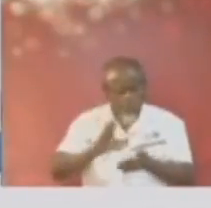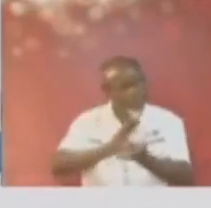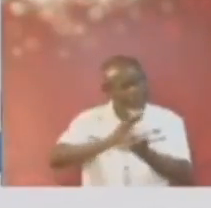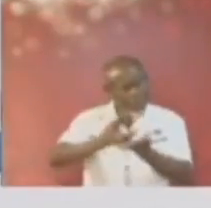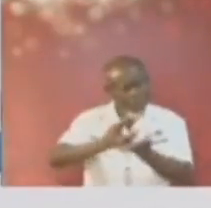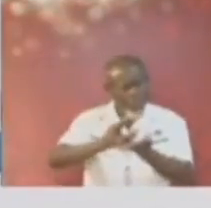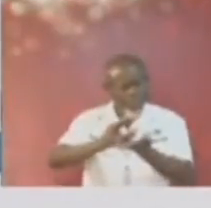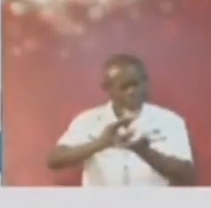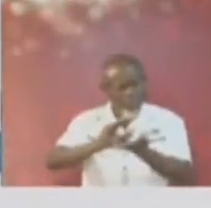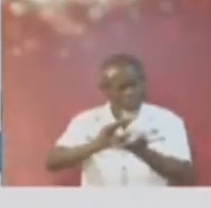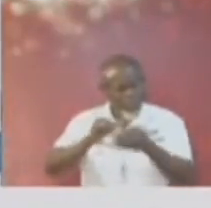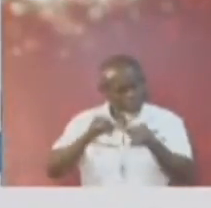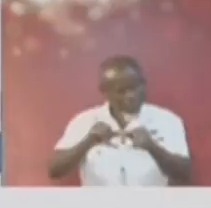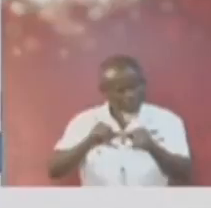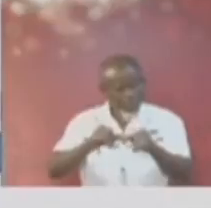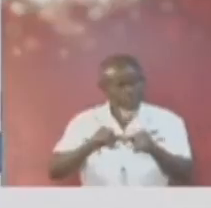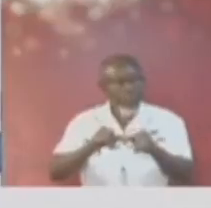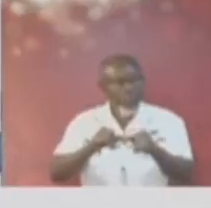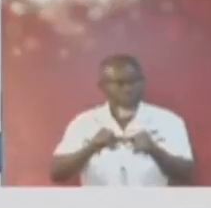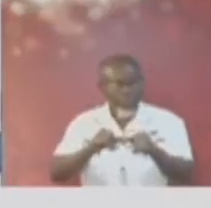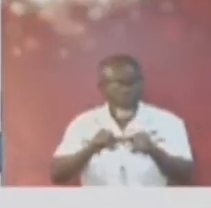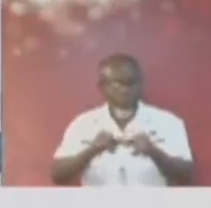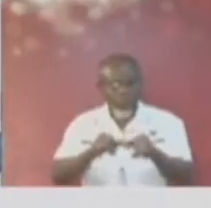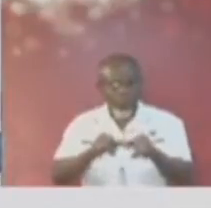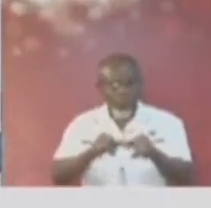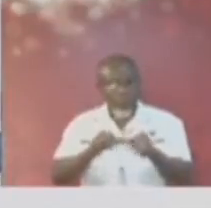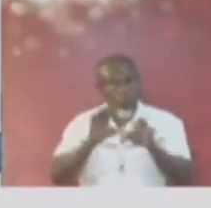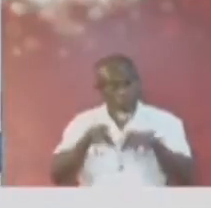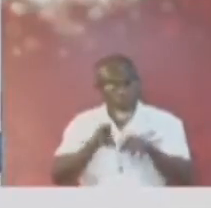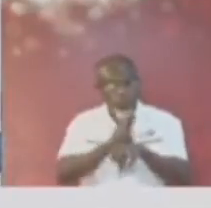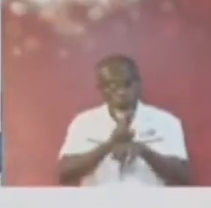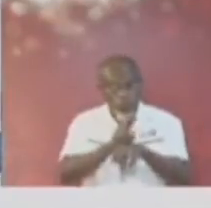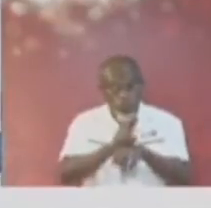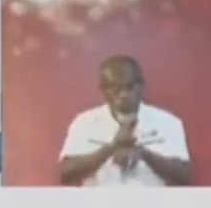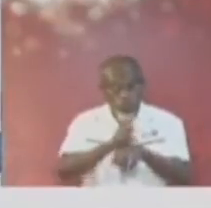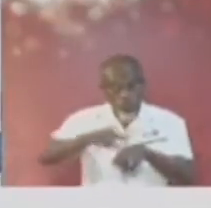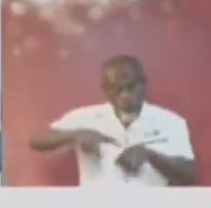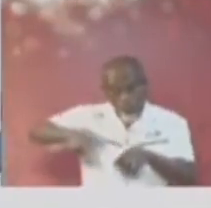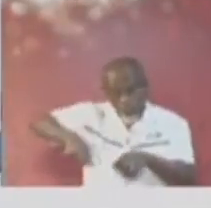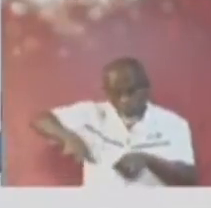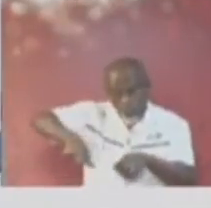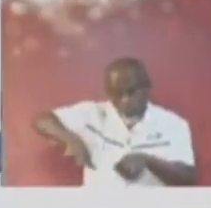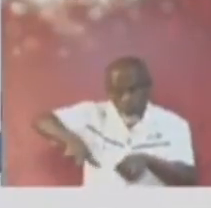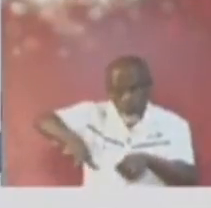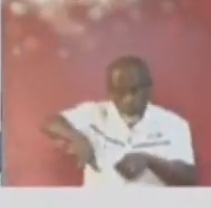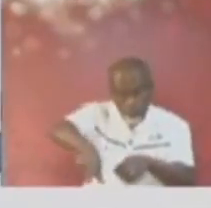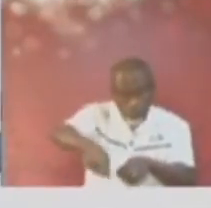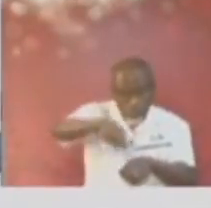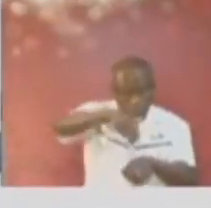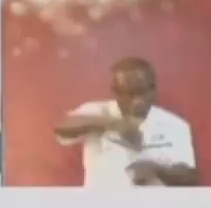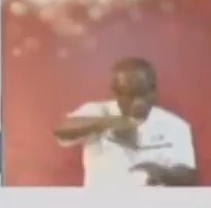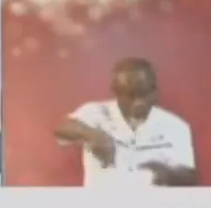clean and free of the virus, and indeed by using tongs and other kinds of